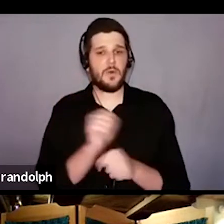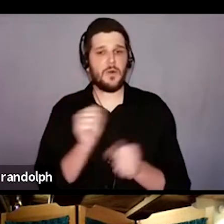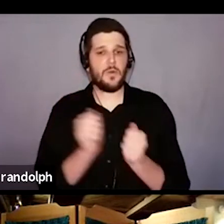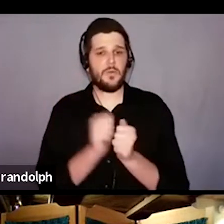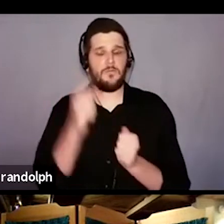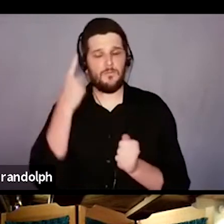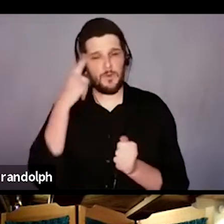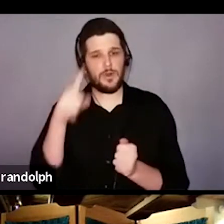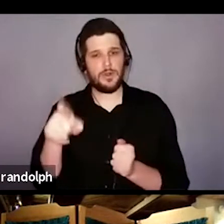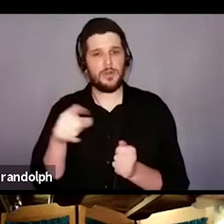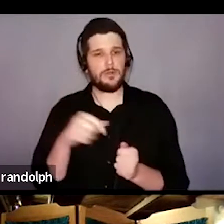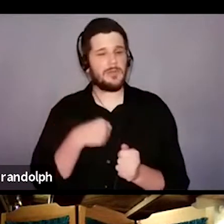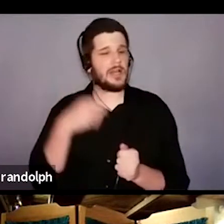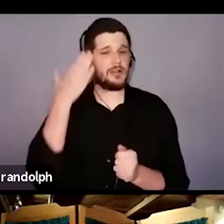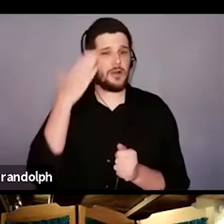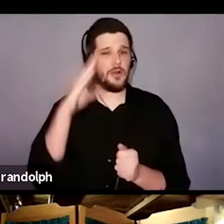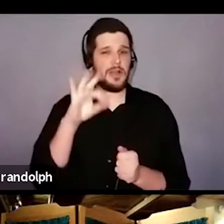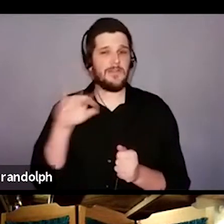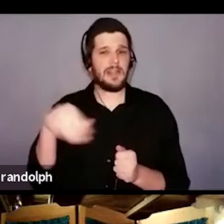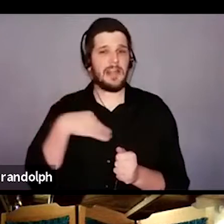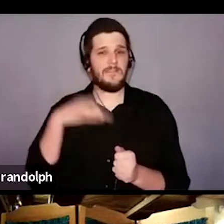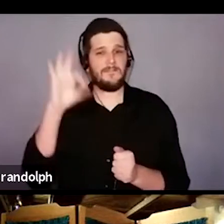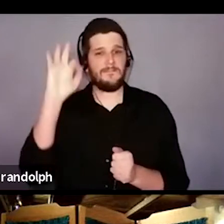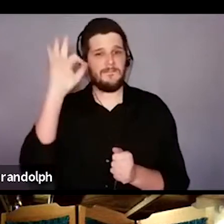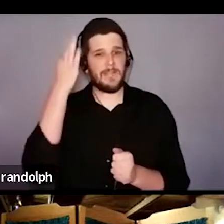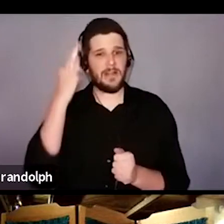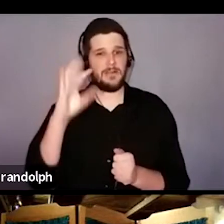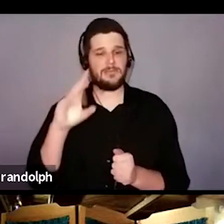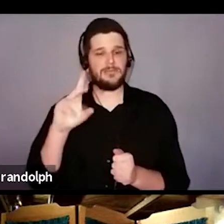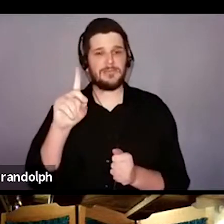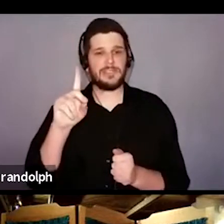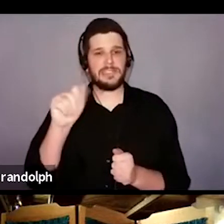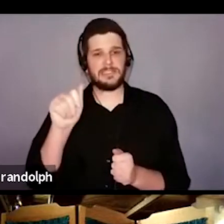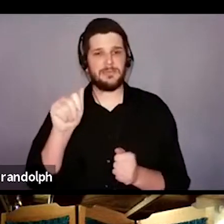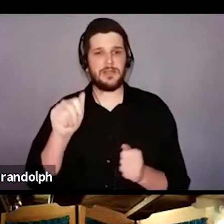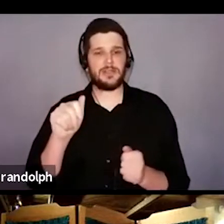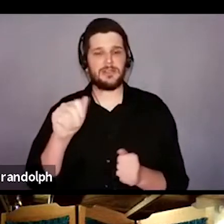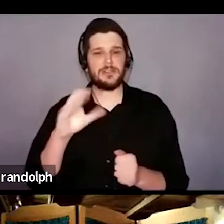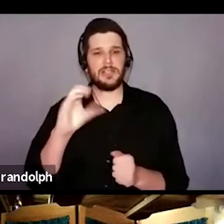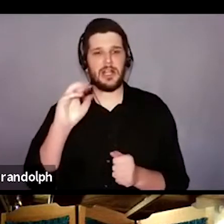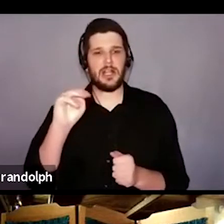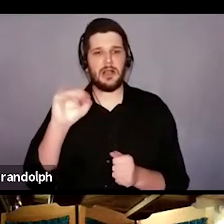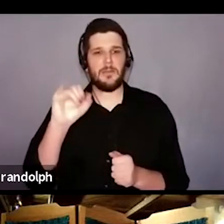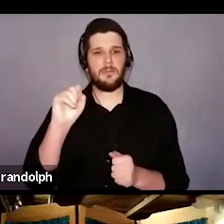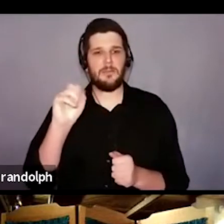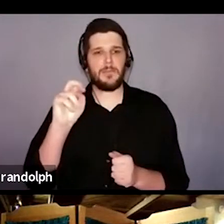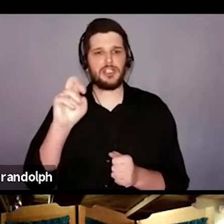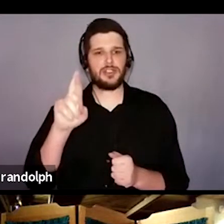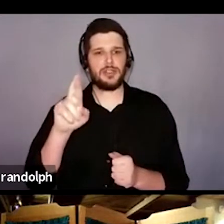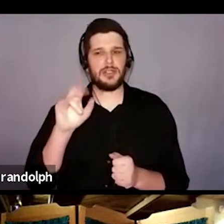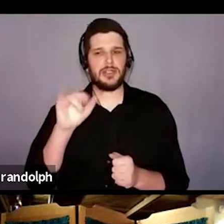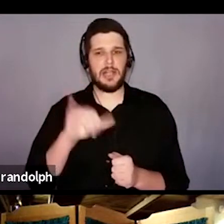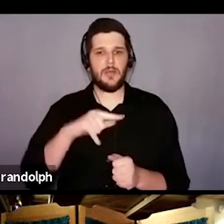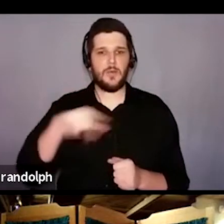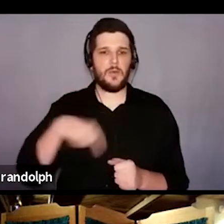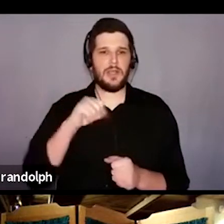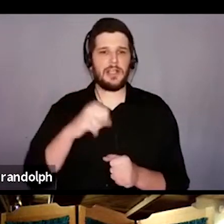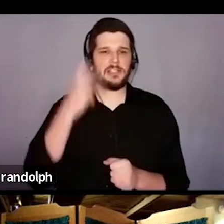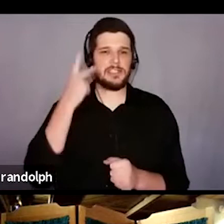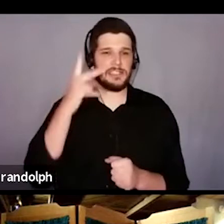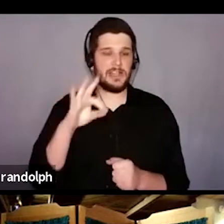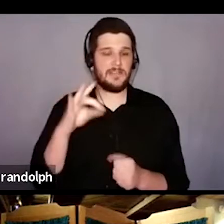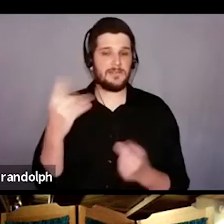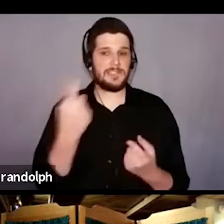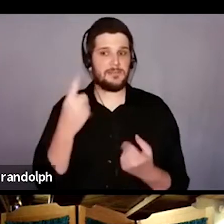instance, I don't know if they have a federal disability commissioner that we can see if that's something